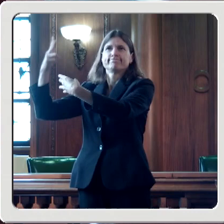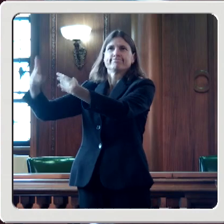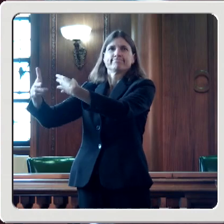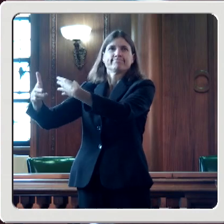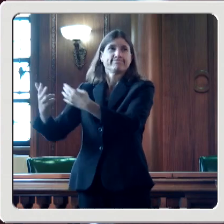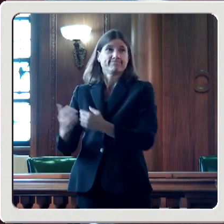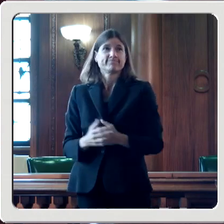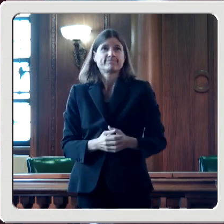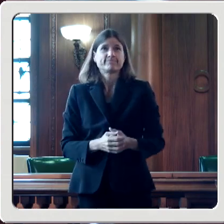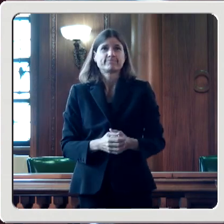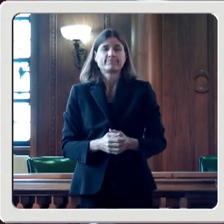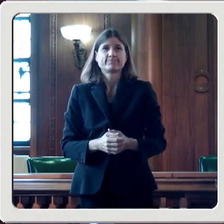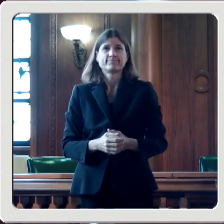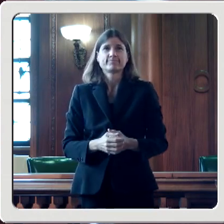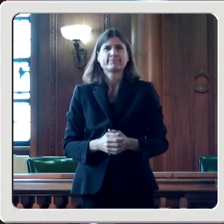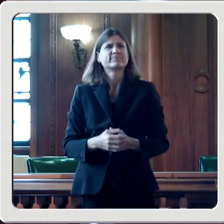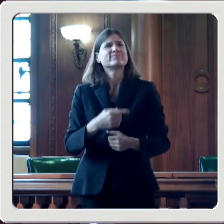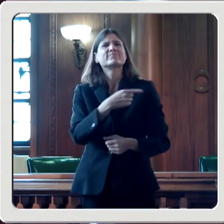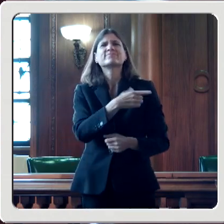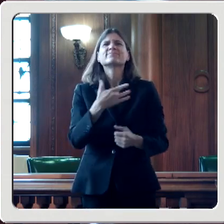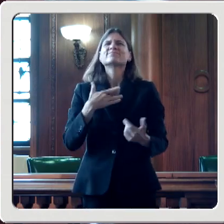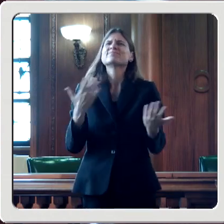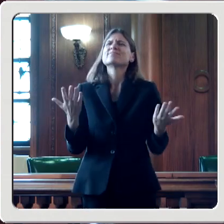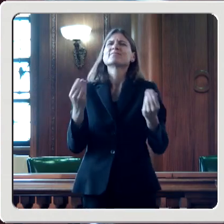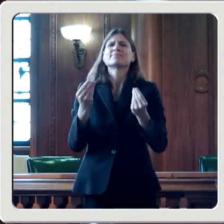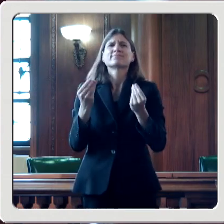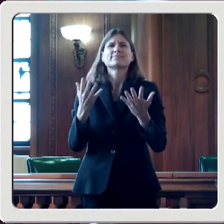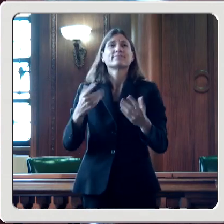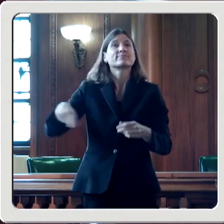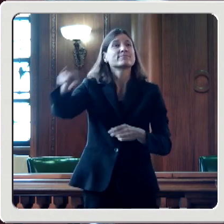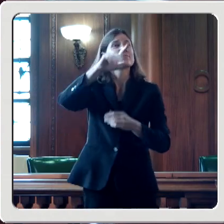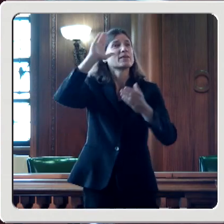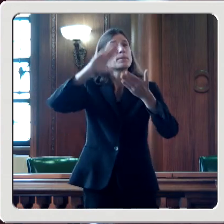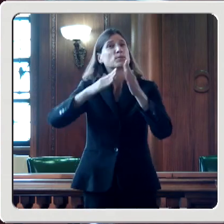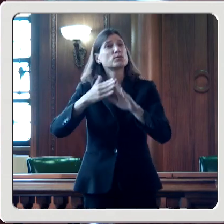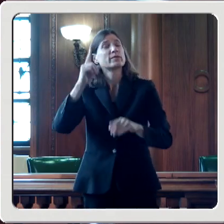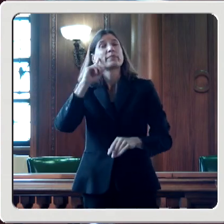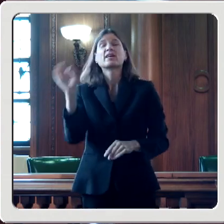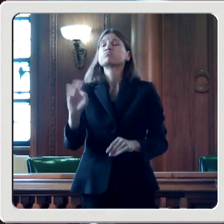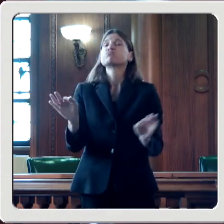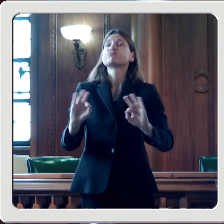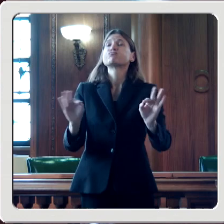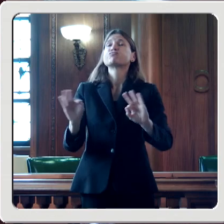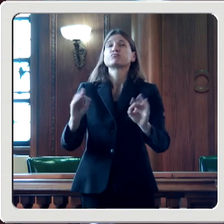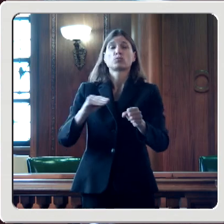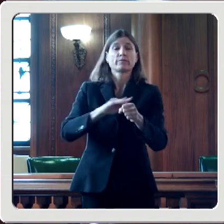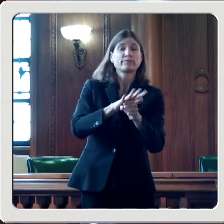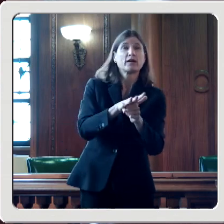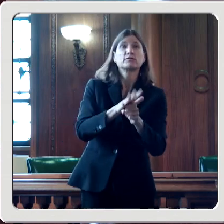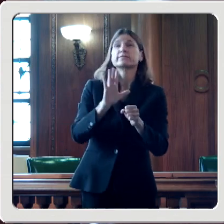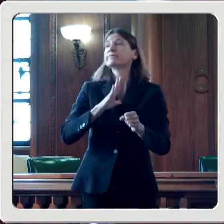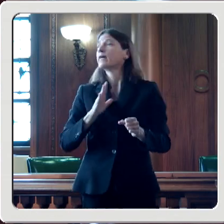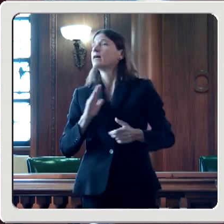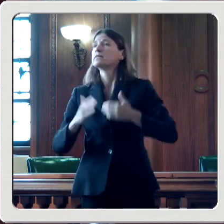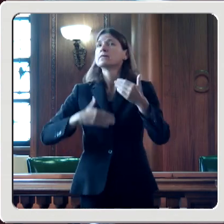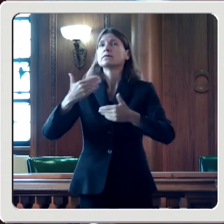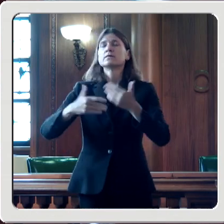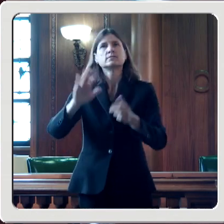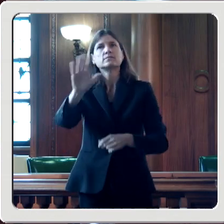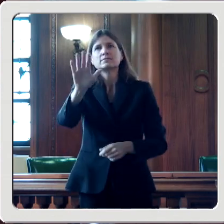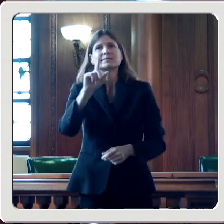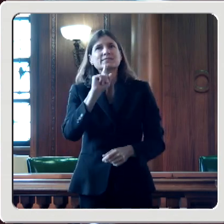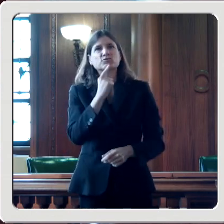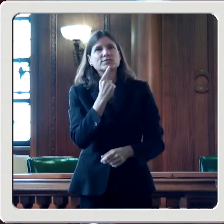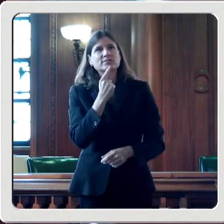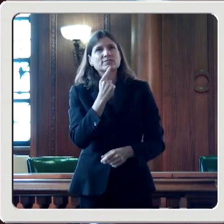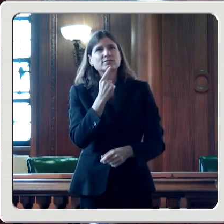This sense of lawlessness is not going to be tolerated, and we're going to continue to work hard to stop it, and we